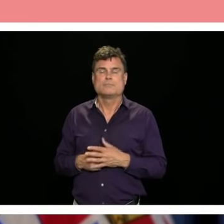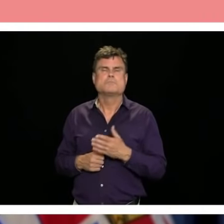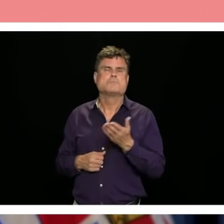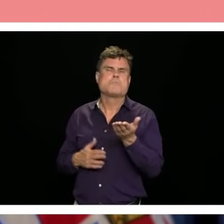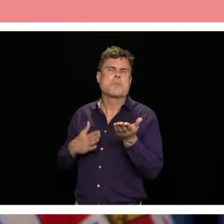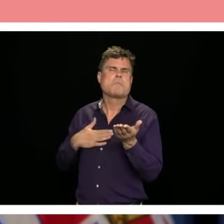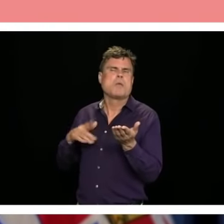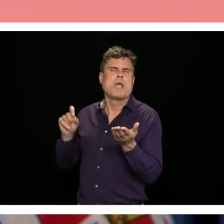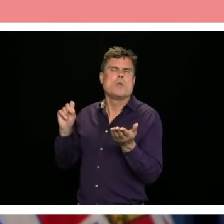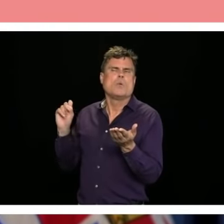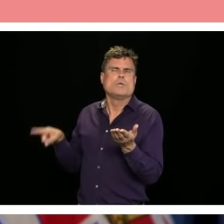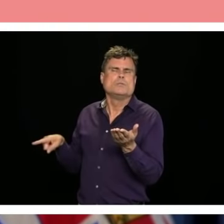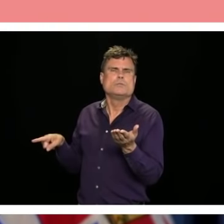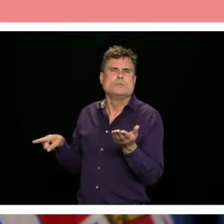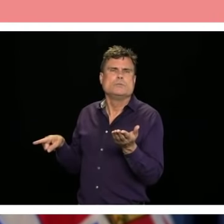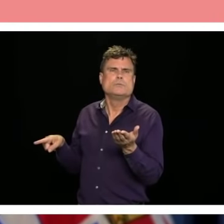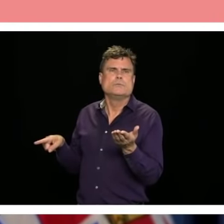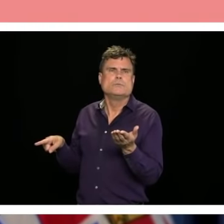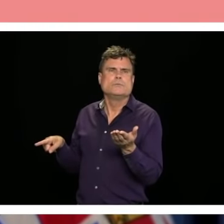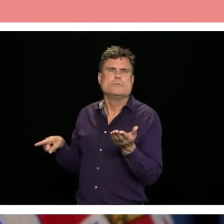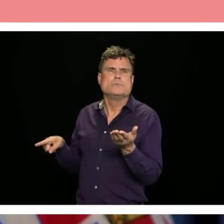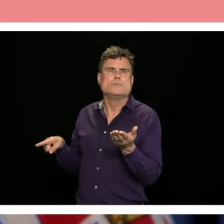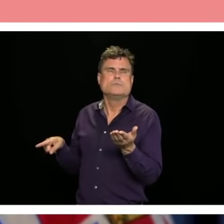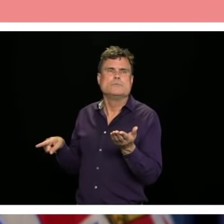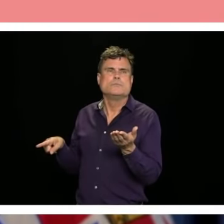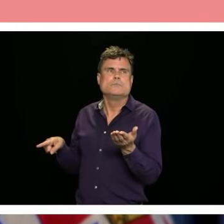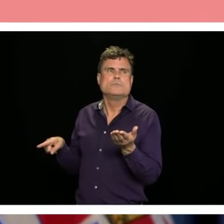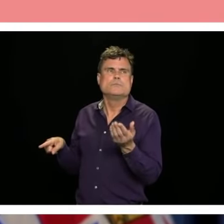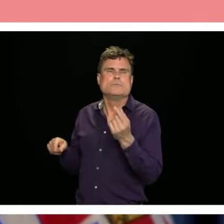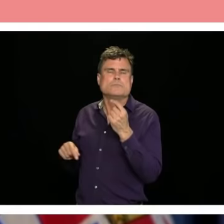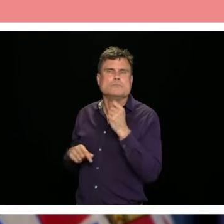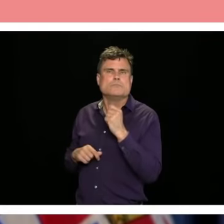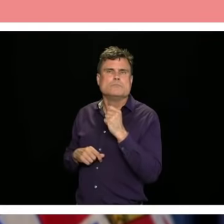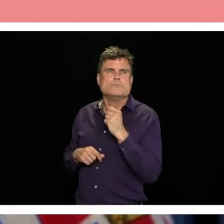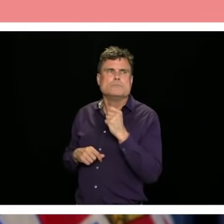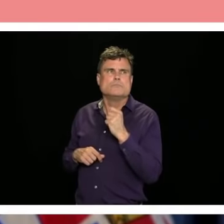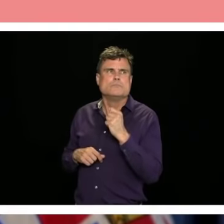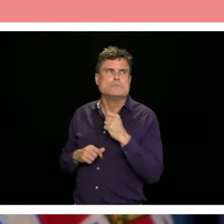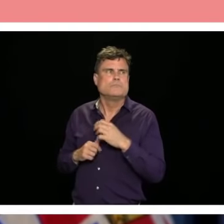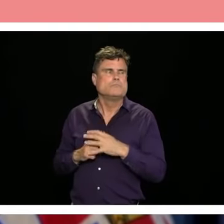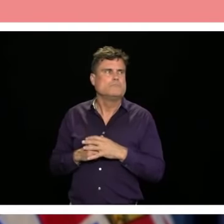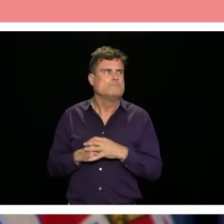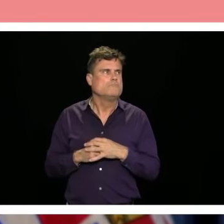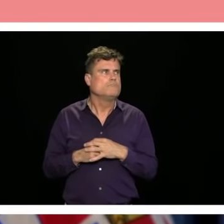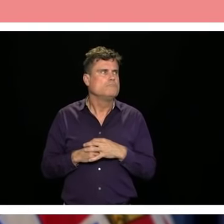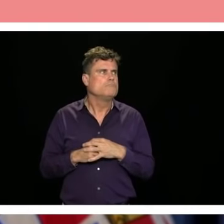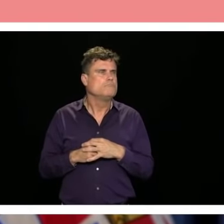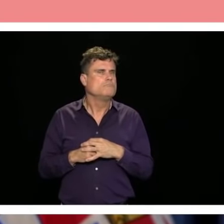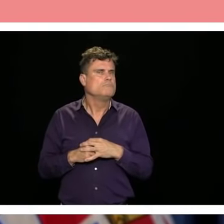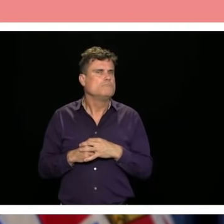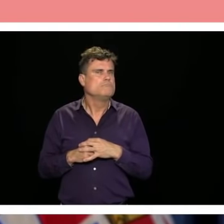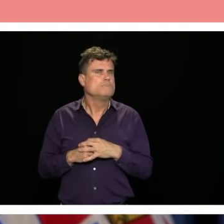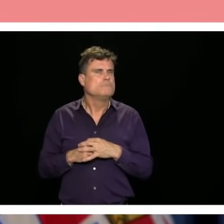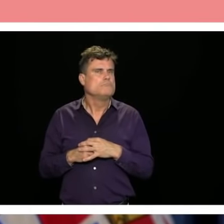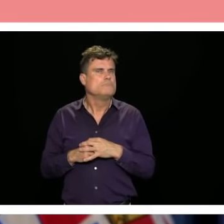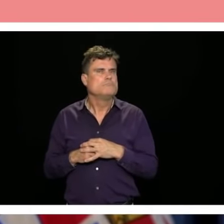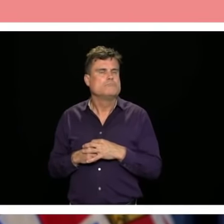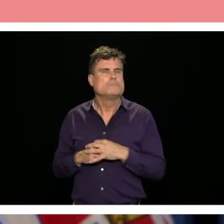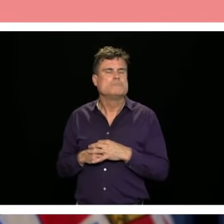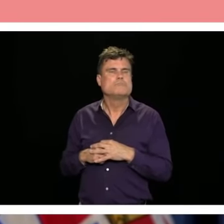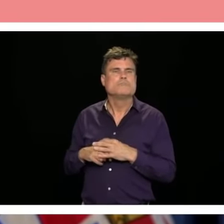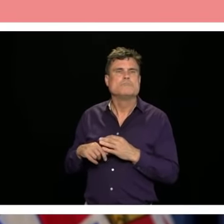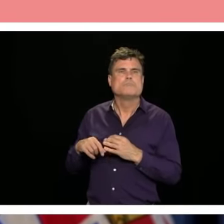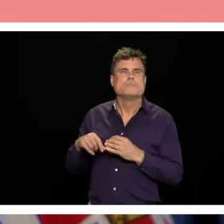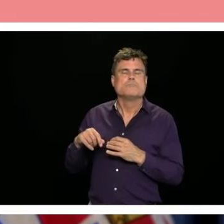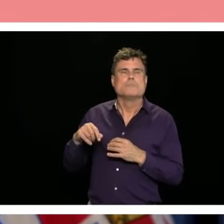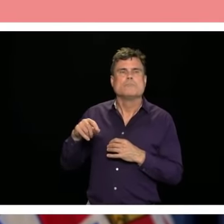investigations, where we have 12,000 people and families and communities that were affected, not just the people who